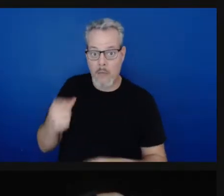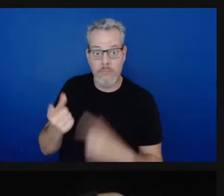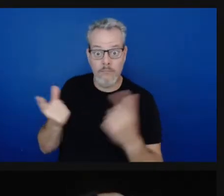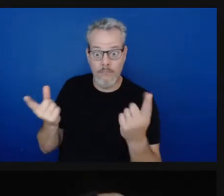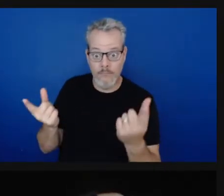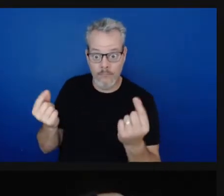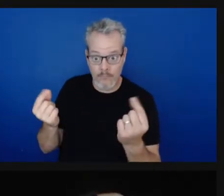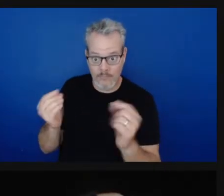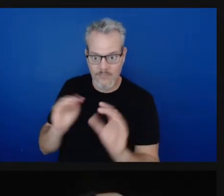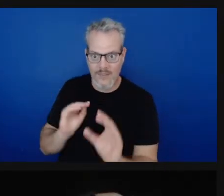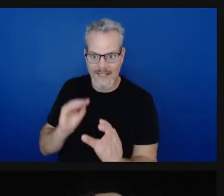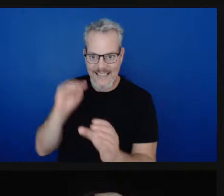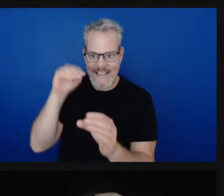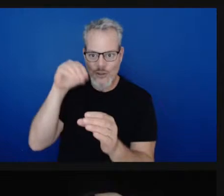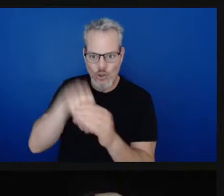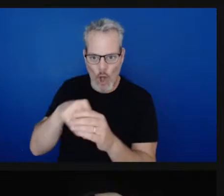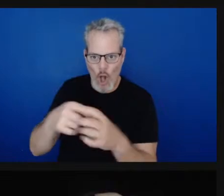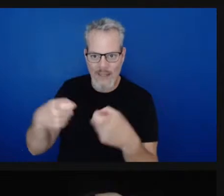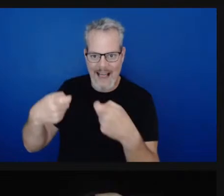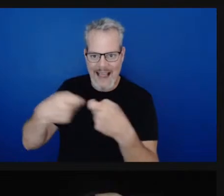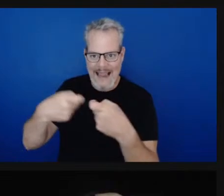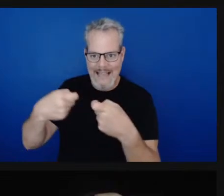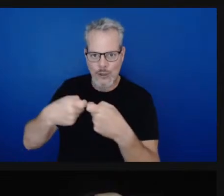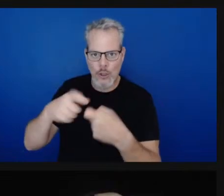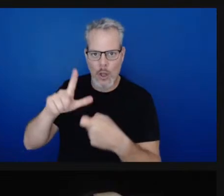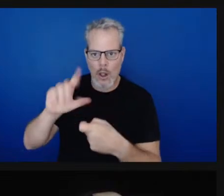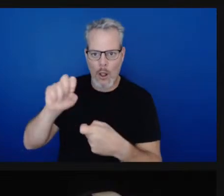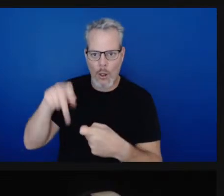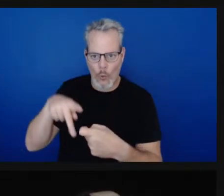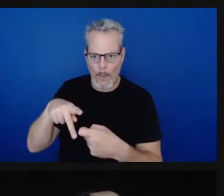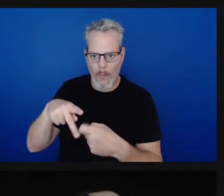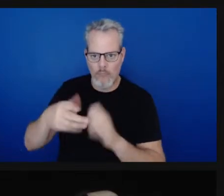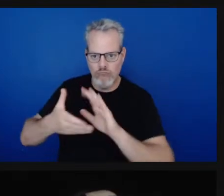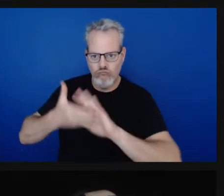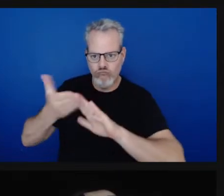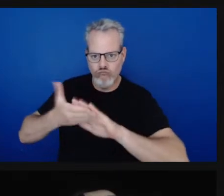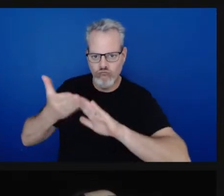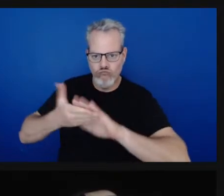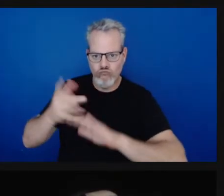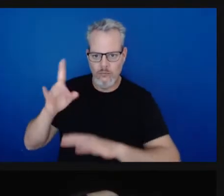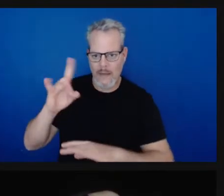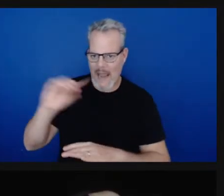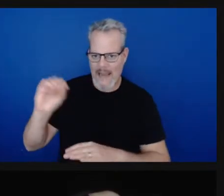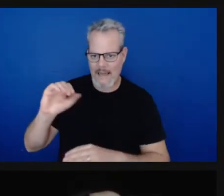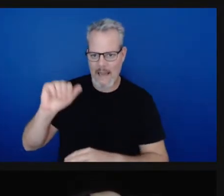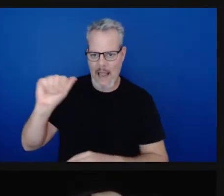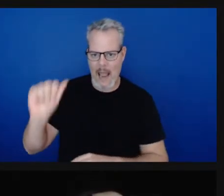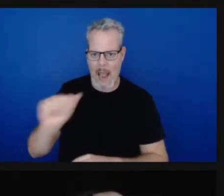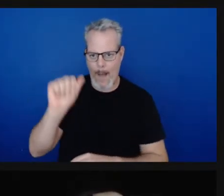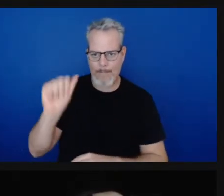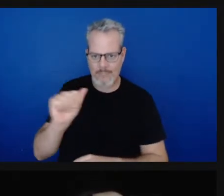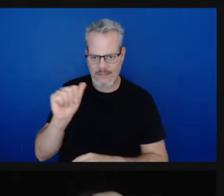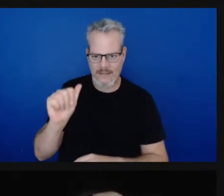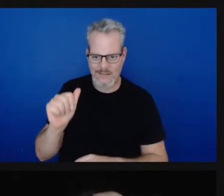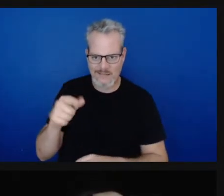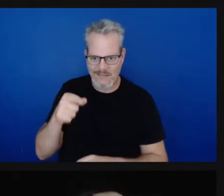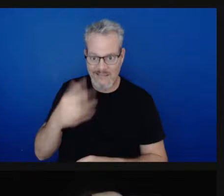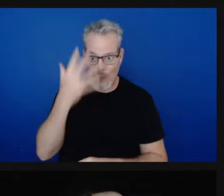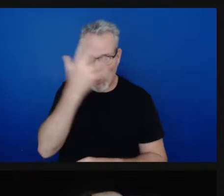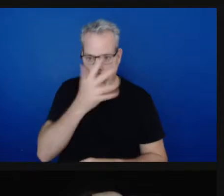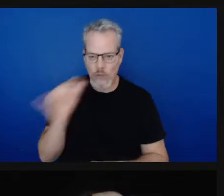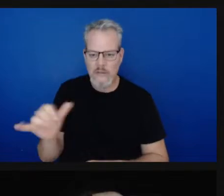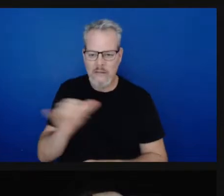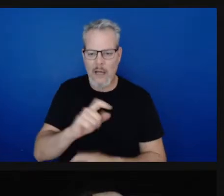an electrical loop that ran at 80 amps here in, looks like, the golf course area.